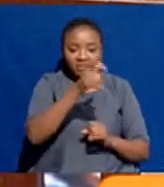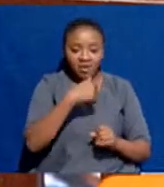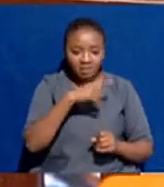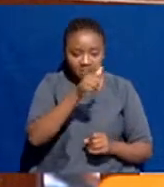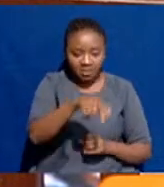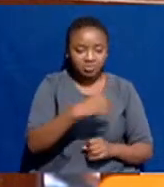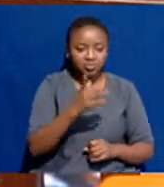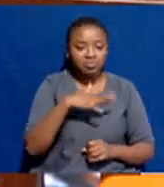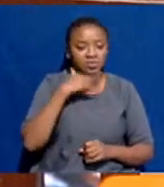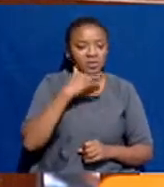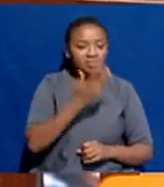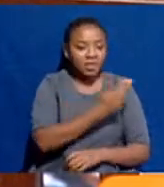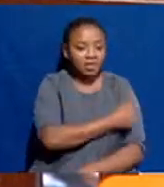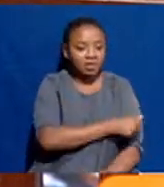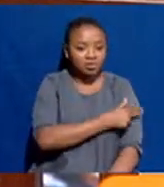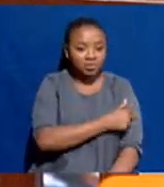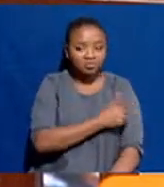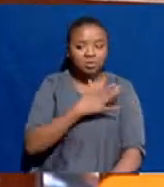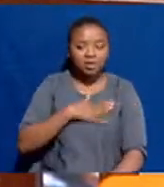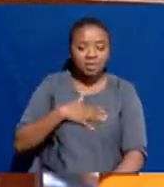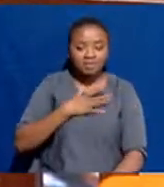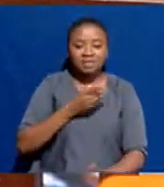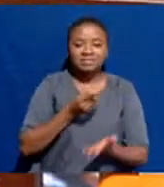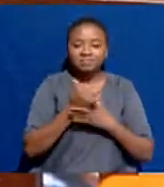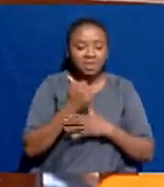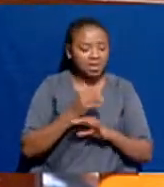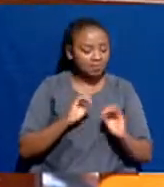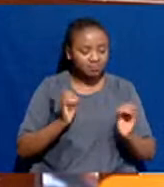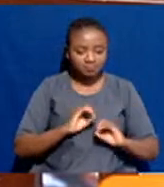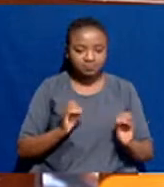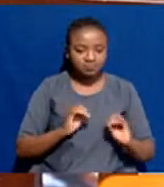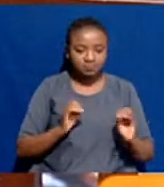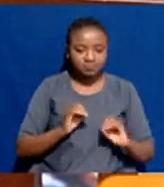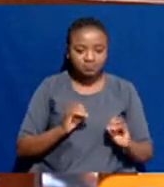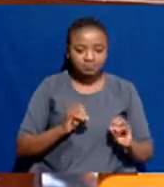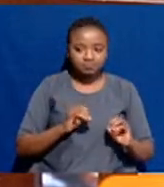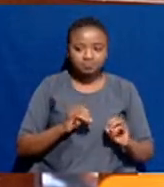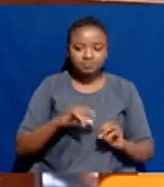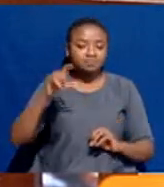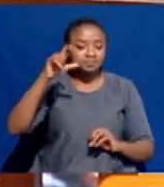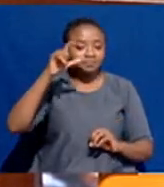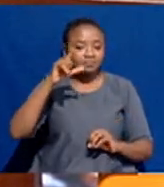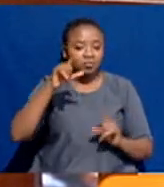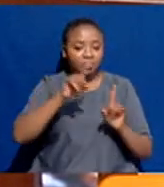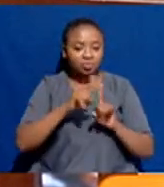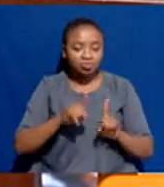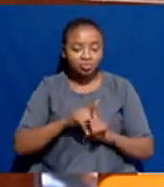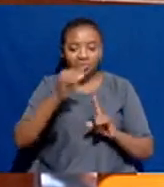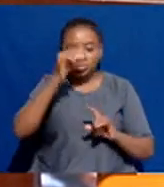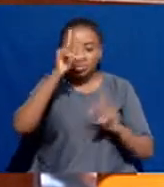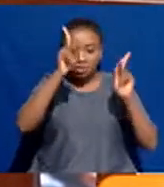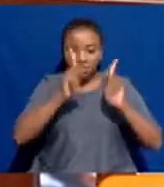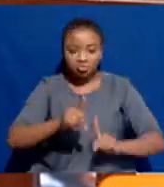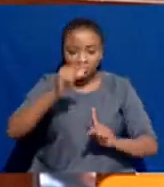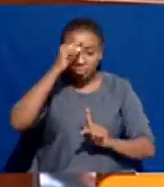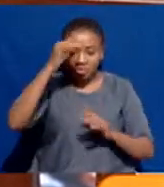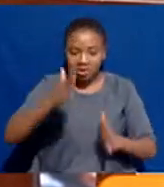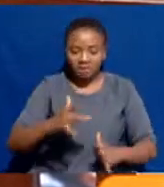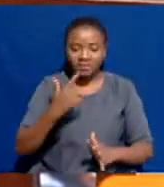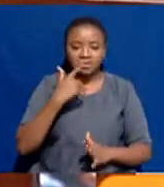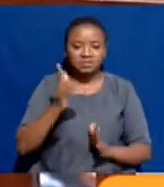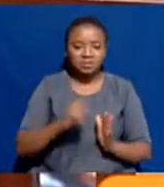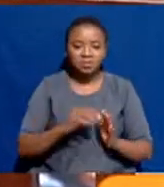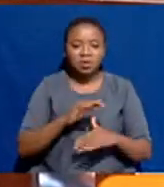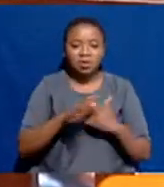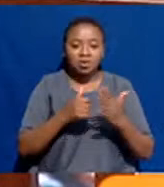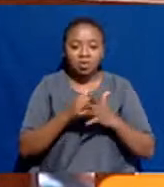in the hospital, don't charge them anything. Professor Nyang Nyong'o did that in Kisumu. He said he waived fees for all the patients